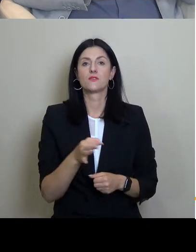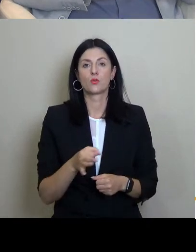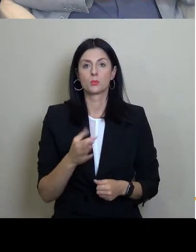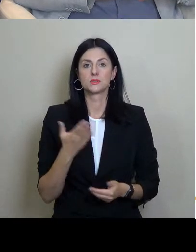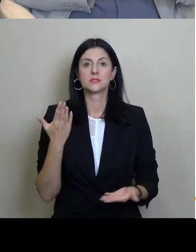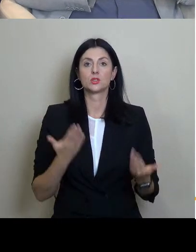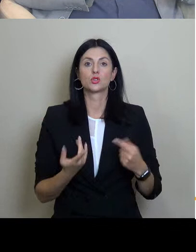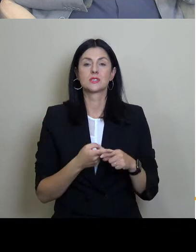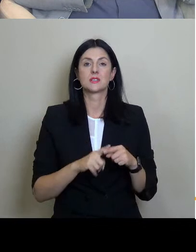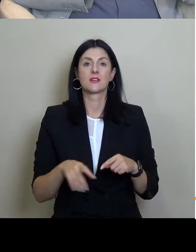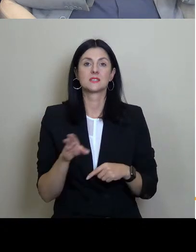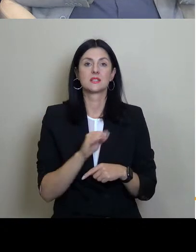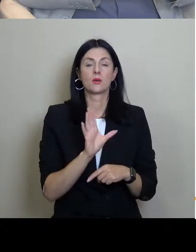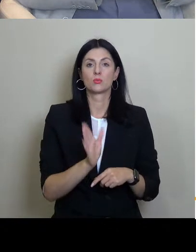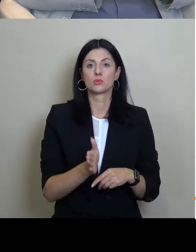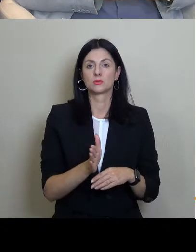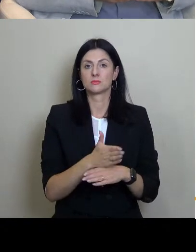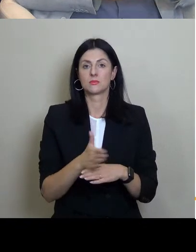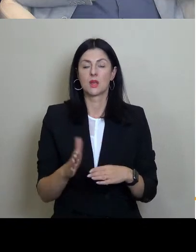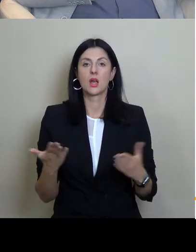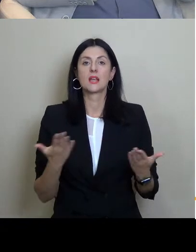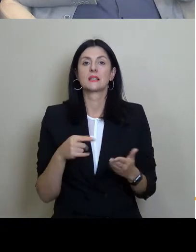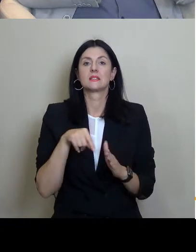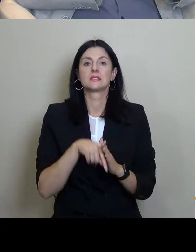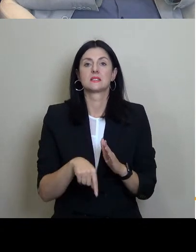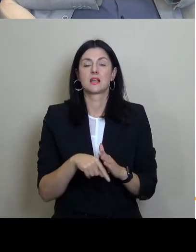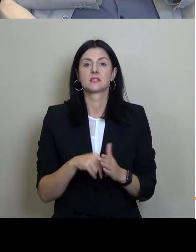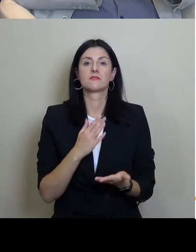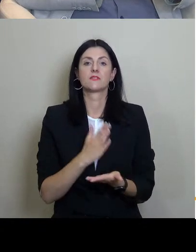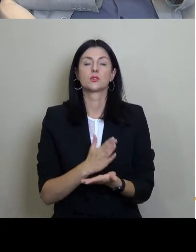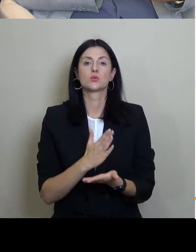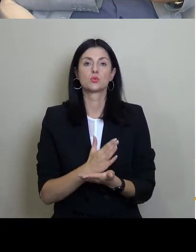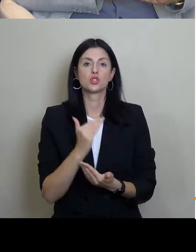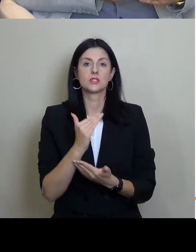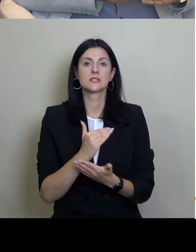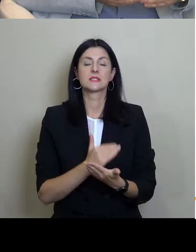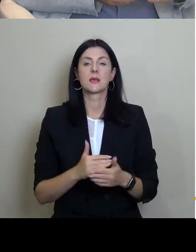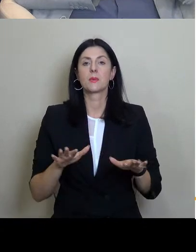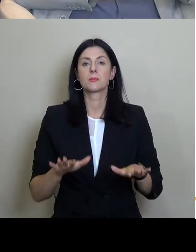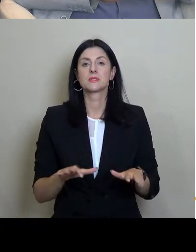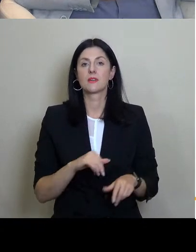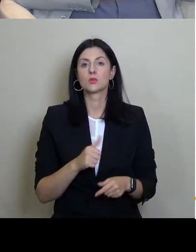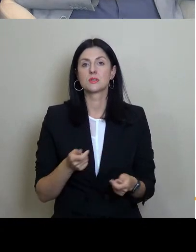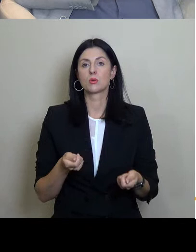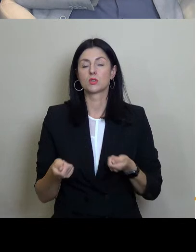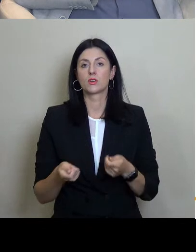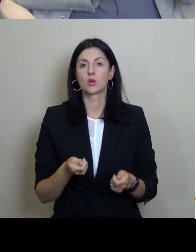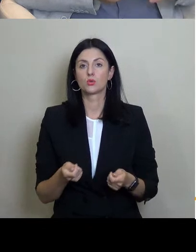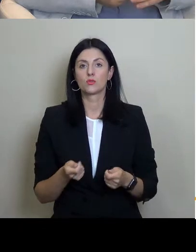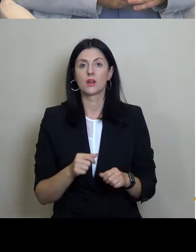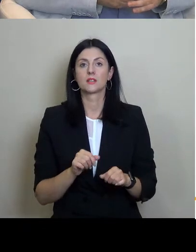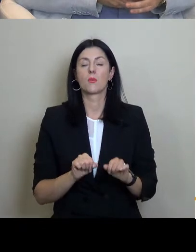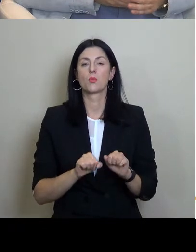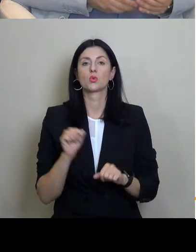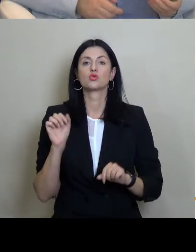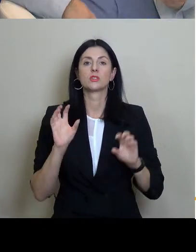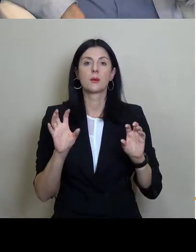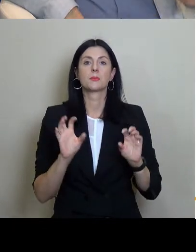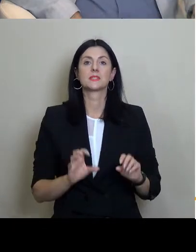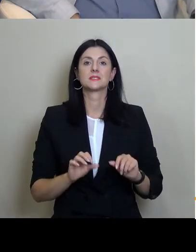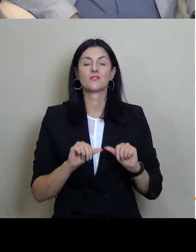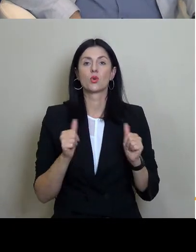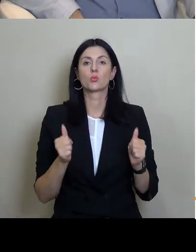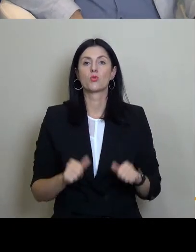represented by the rayon and the oblast. If we are going to destroy this principle, so we will lose the sense of the the